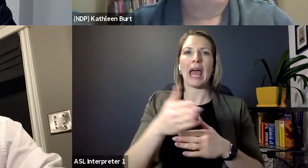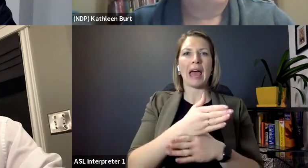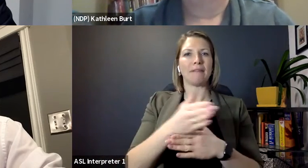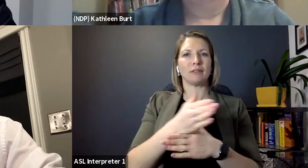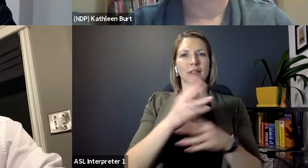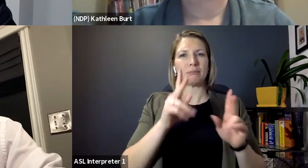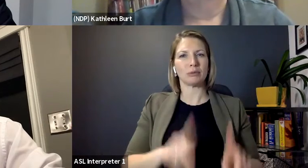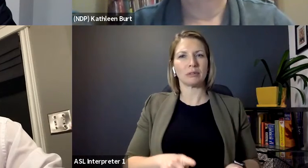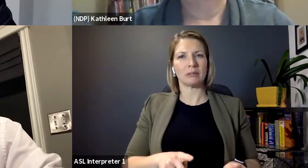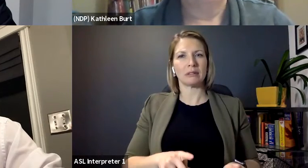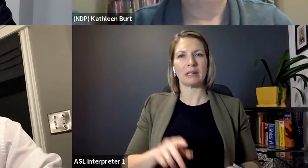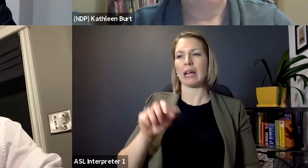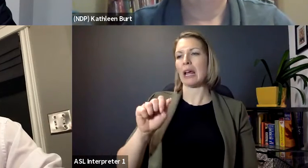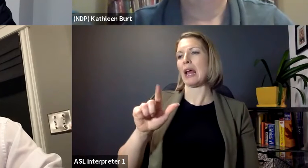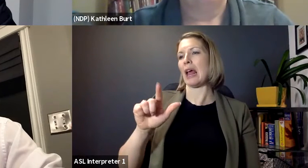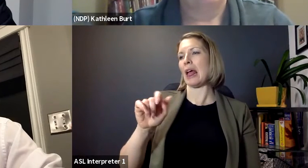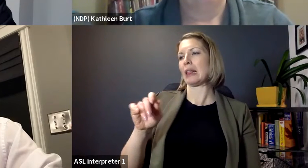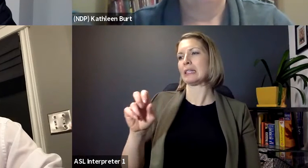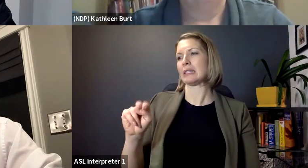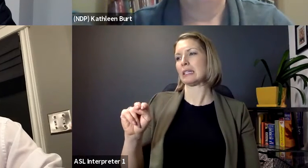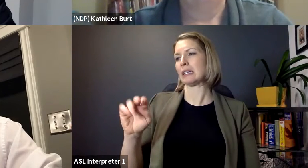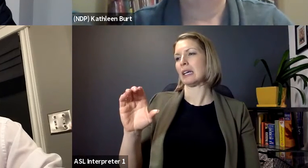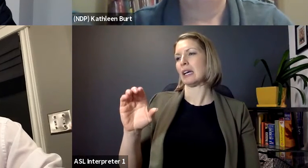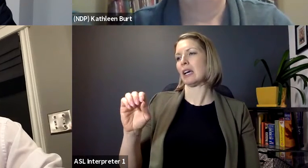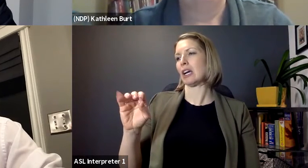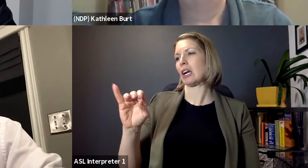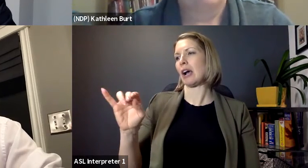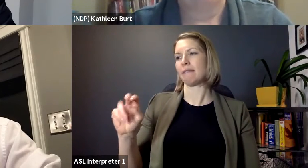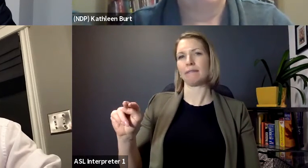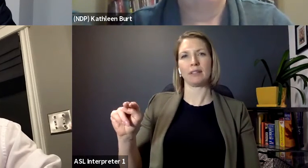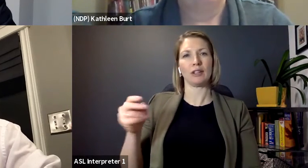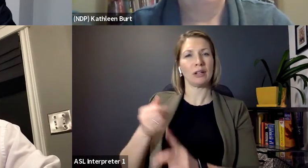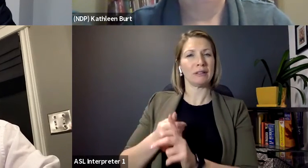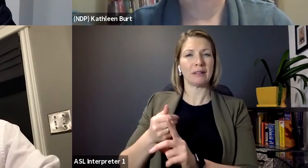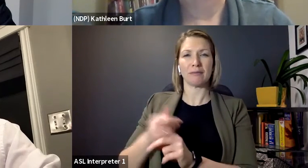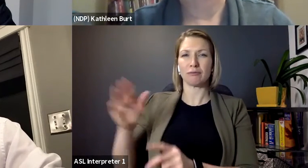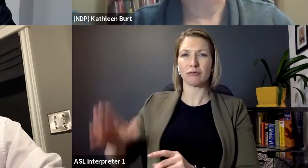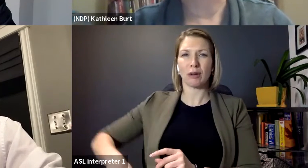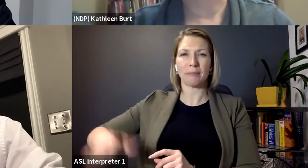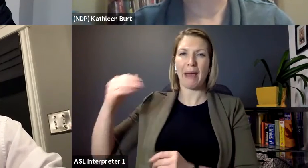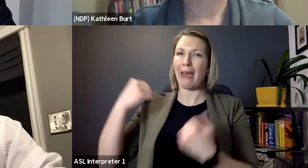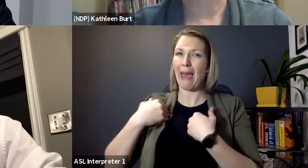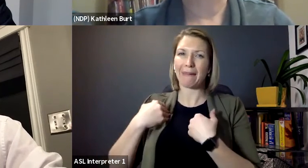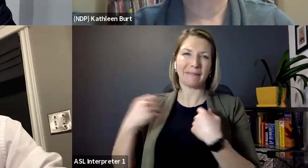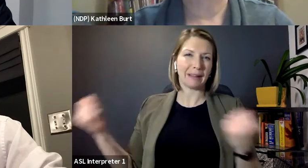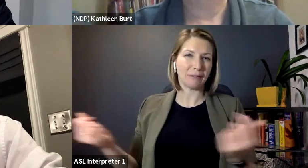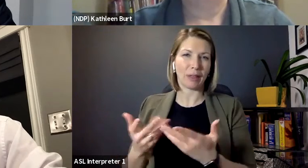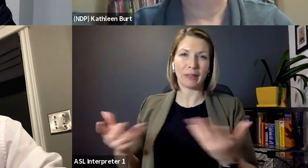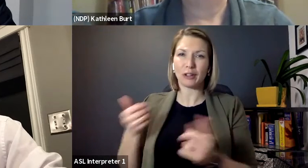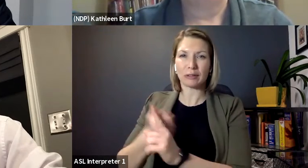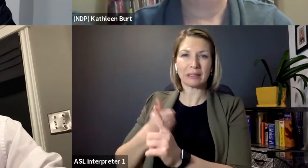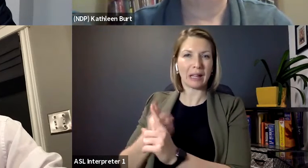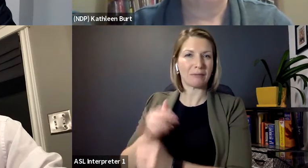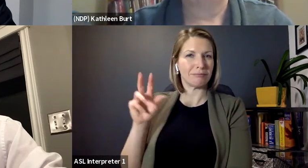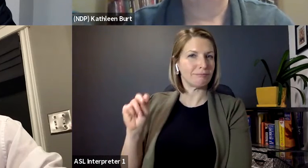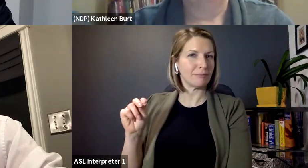Alison Coffin does not come from, a privileged background. She was, born